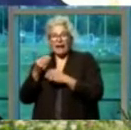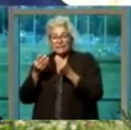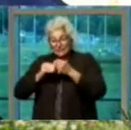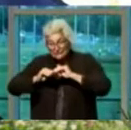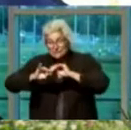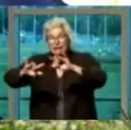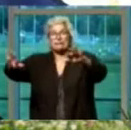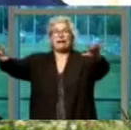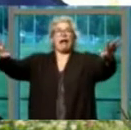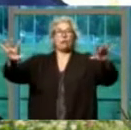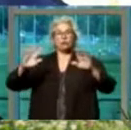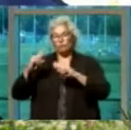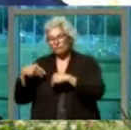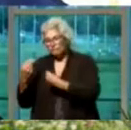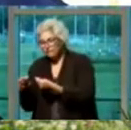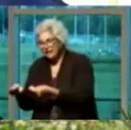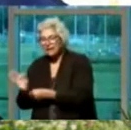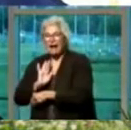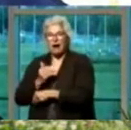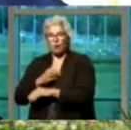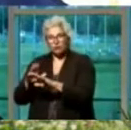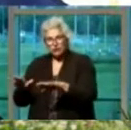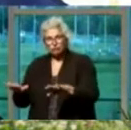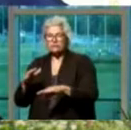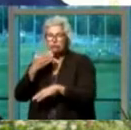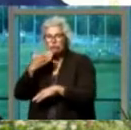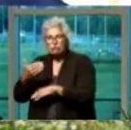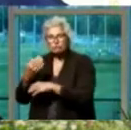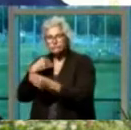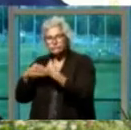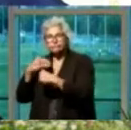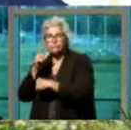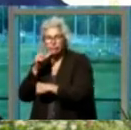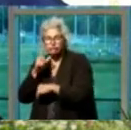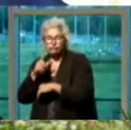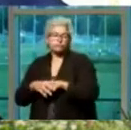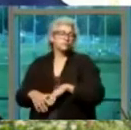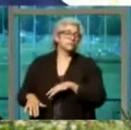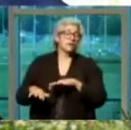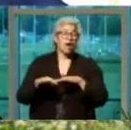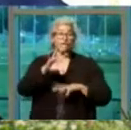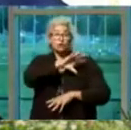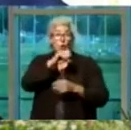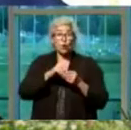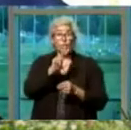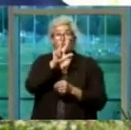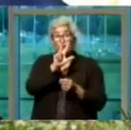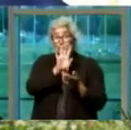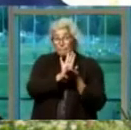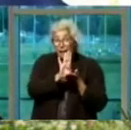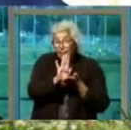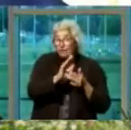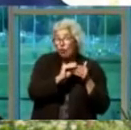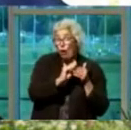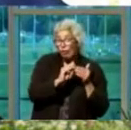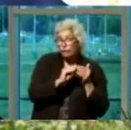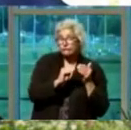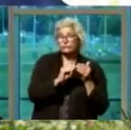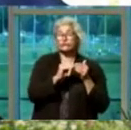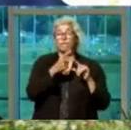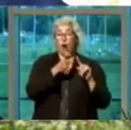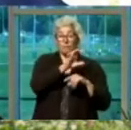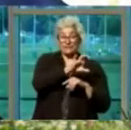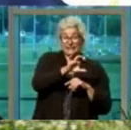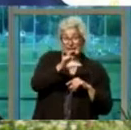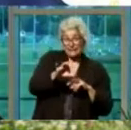meals. All told, we'll transfer a total of $3 billion from CCC so we can immediately look